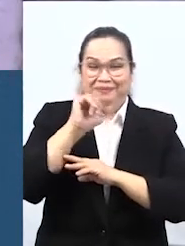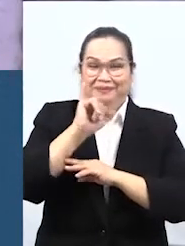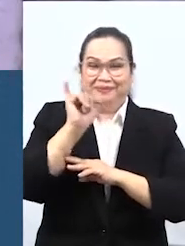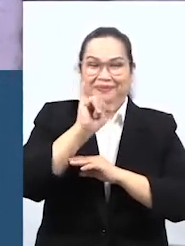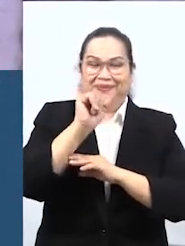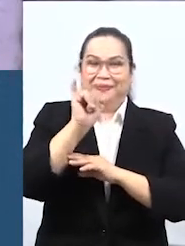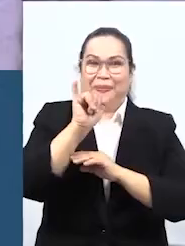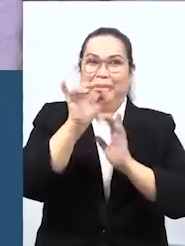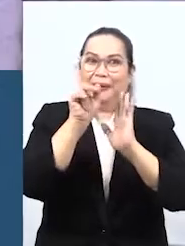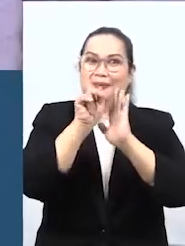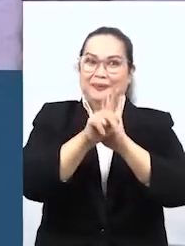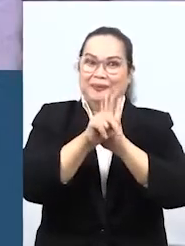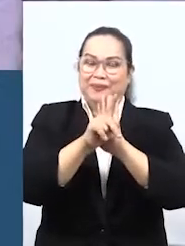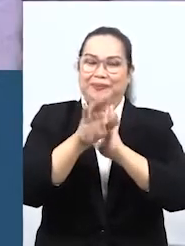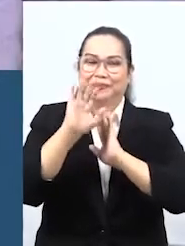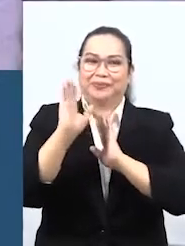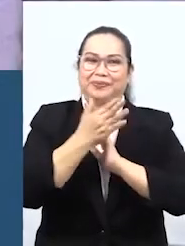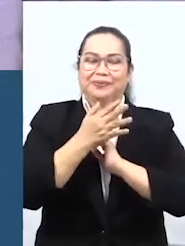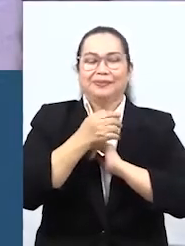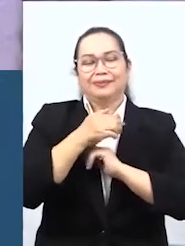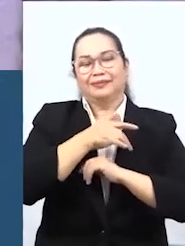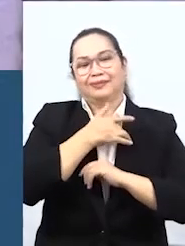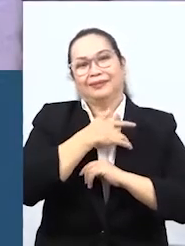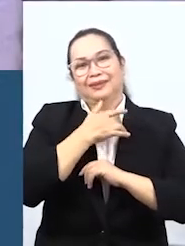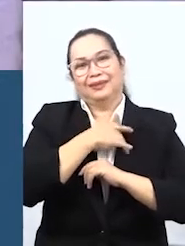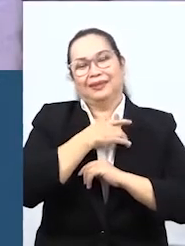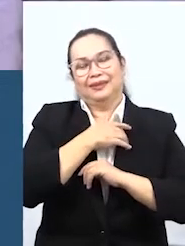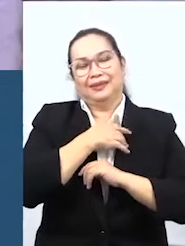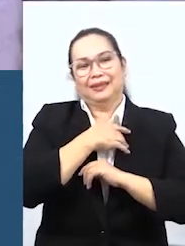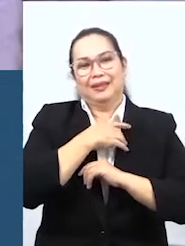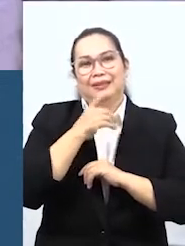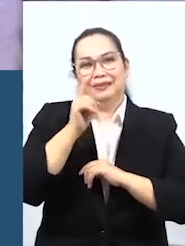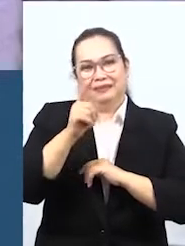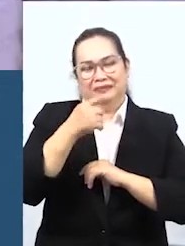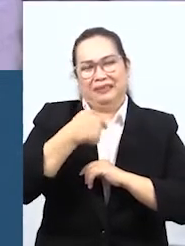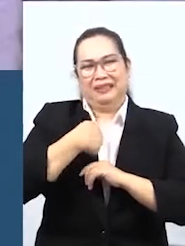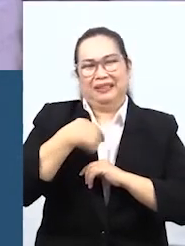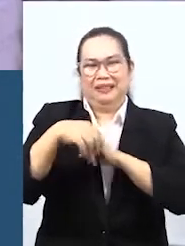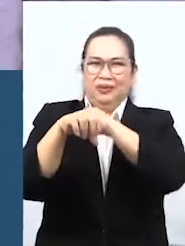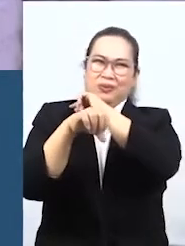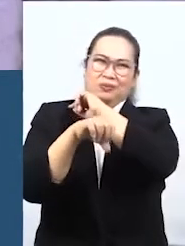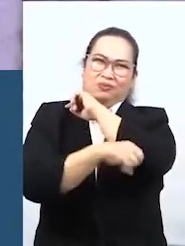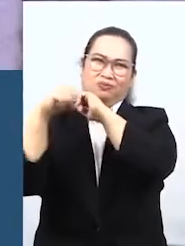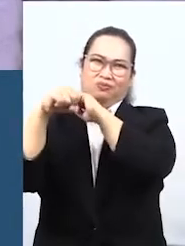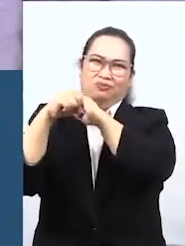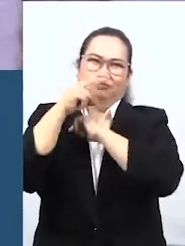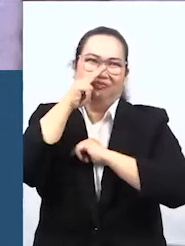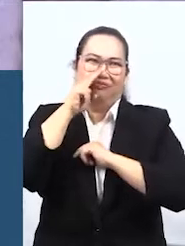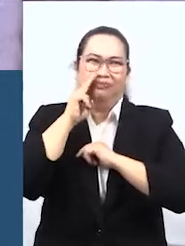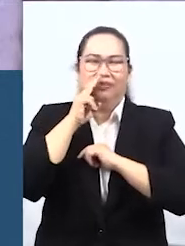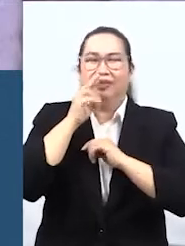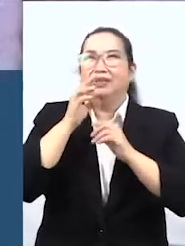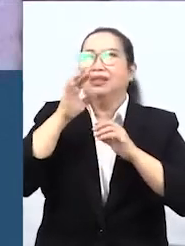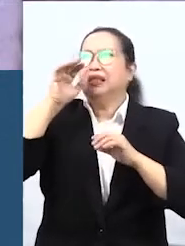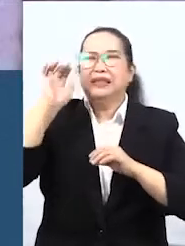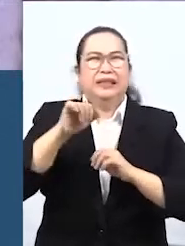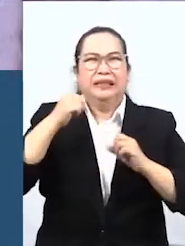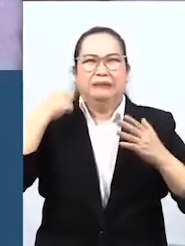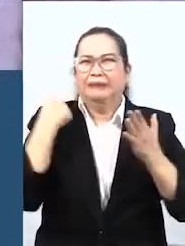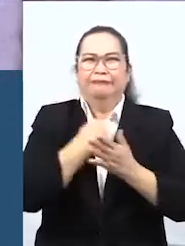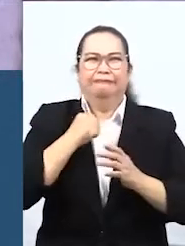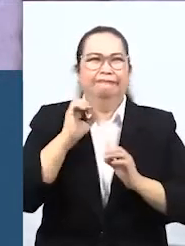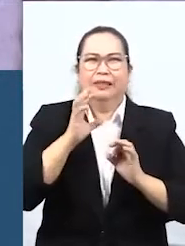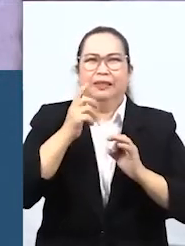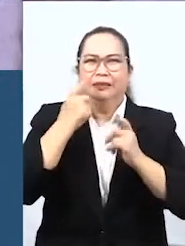no somebody stole something from me you cry for justice and There is None